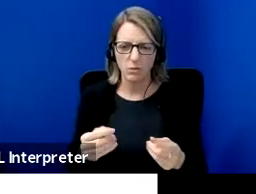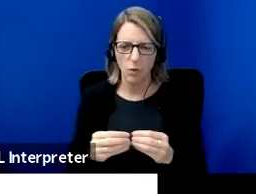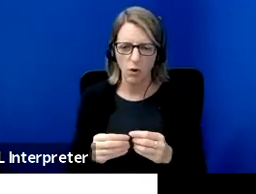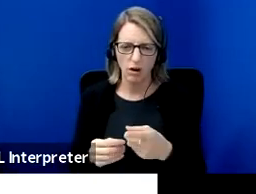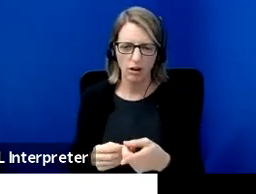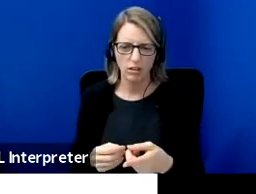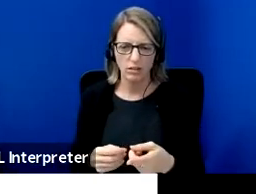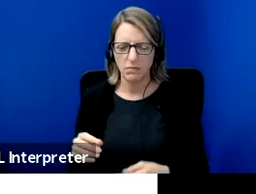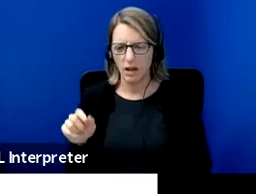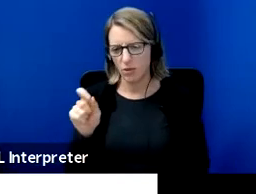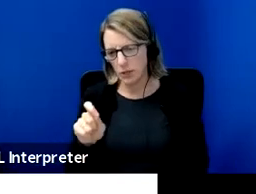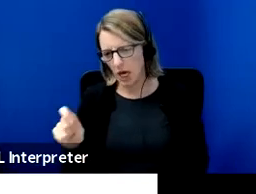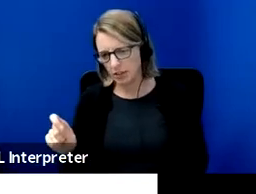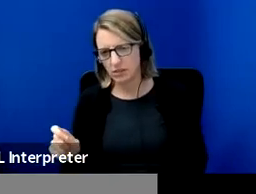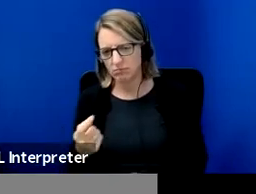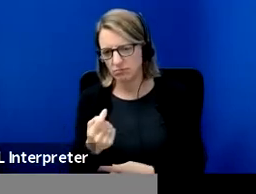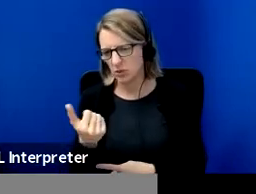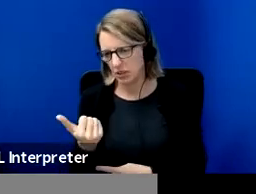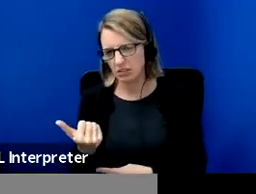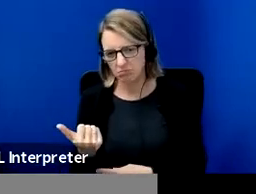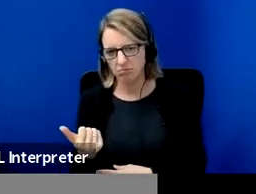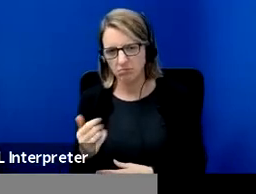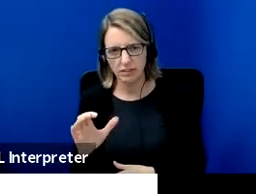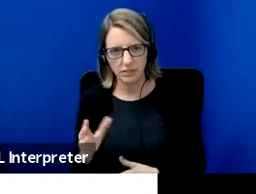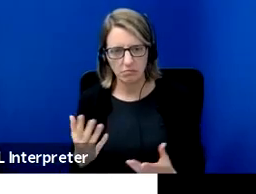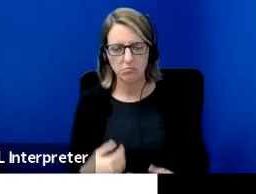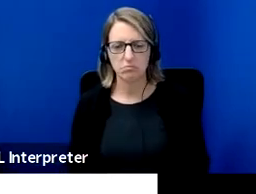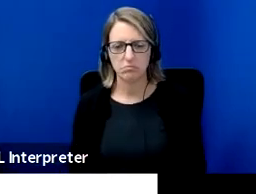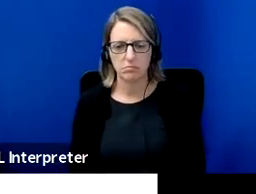have my 3 dots. I can delete this activity.